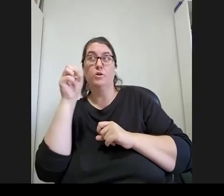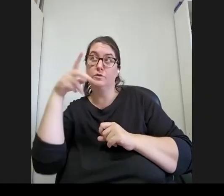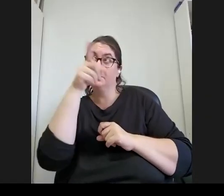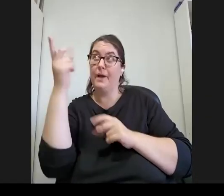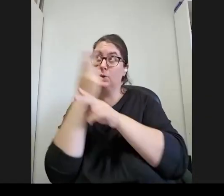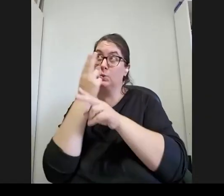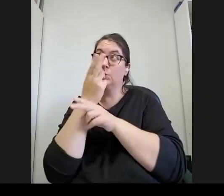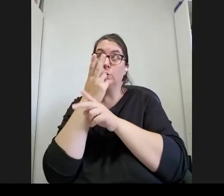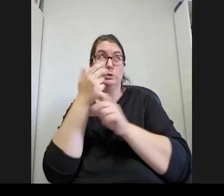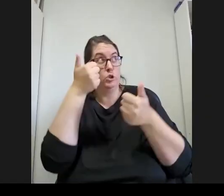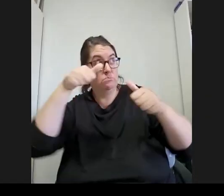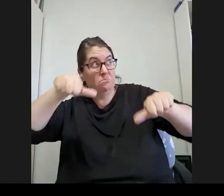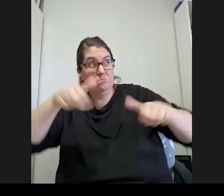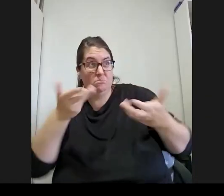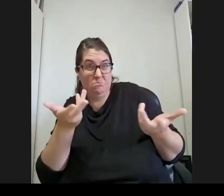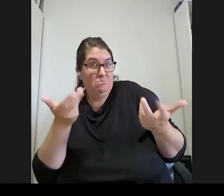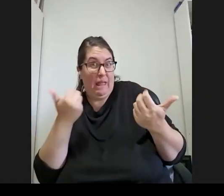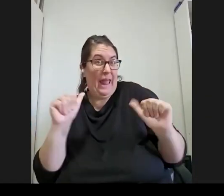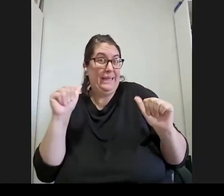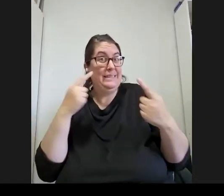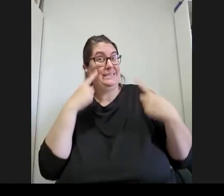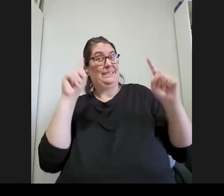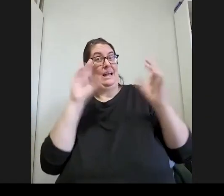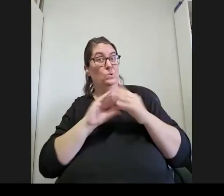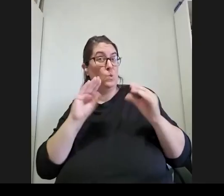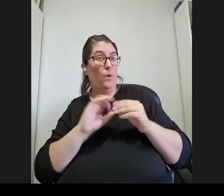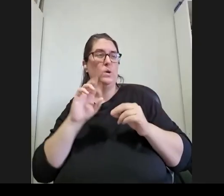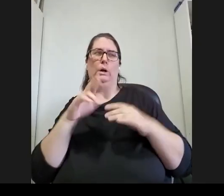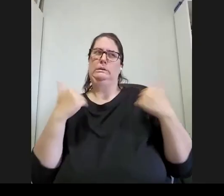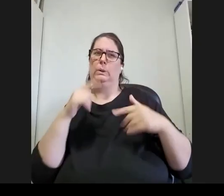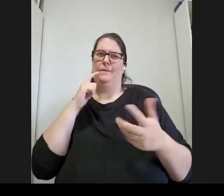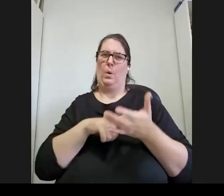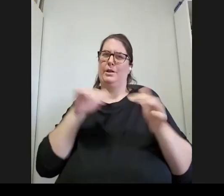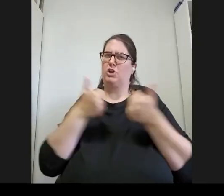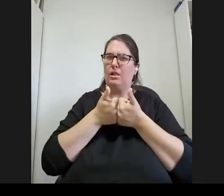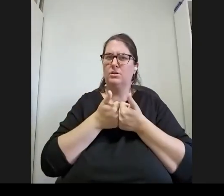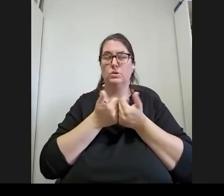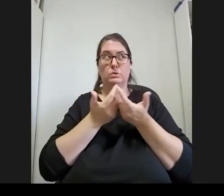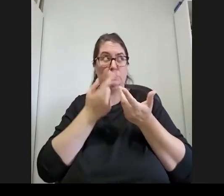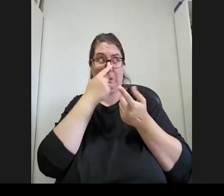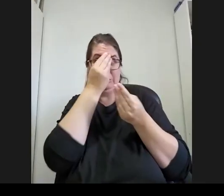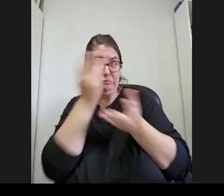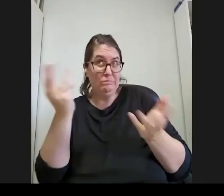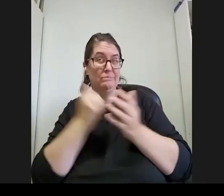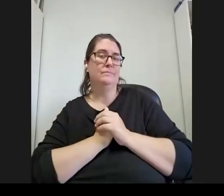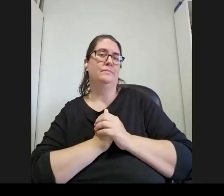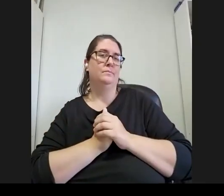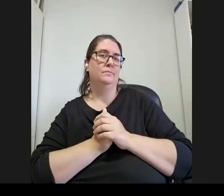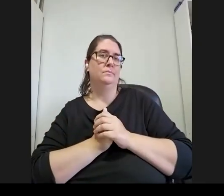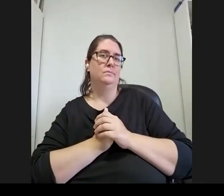who have used it? Are there any success stories or maybe challenges that you could share with the audience today?